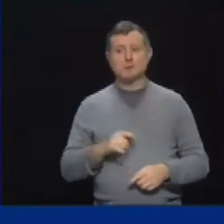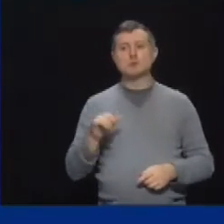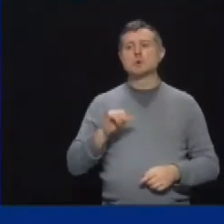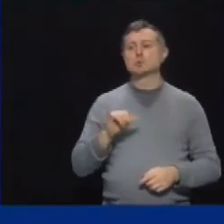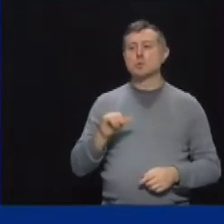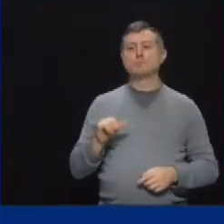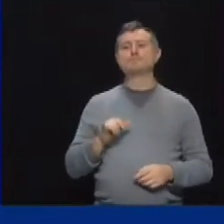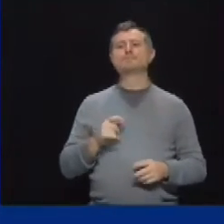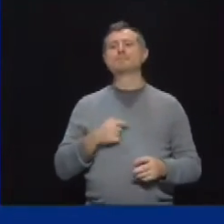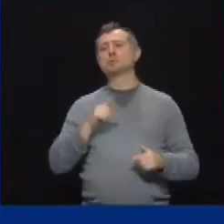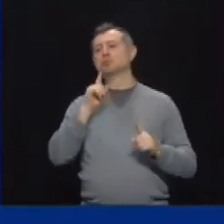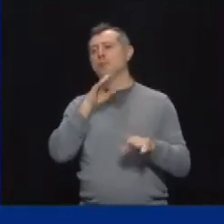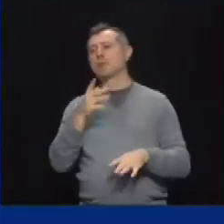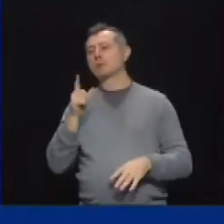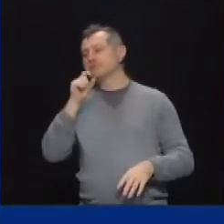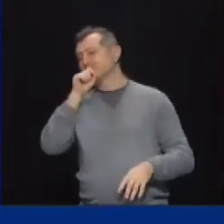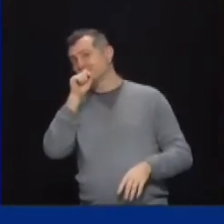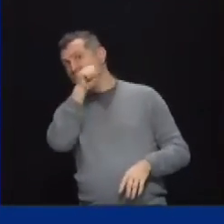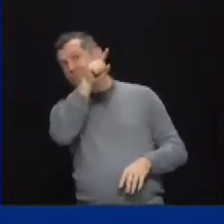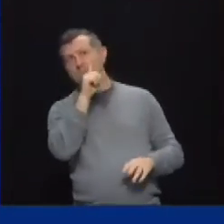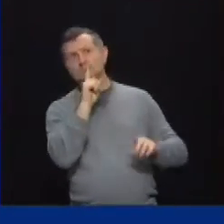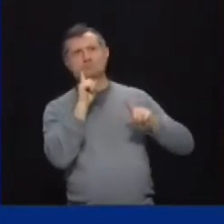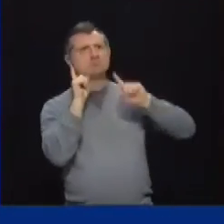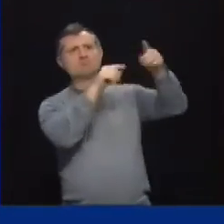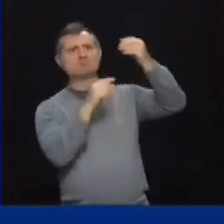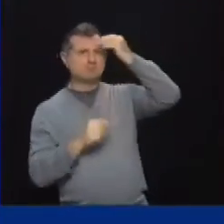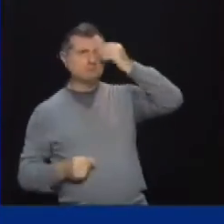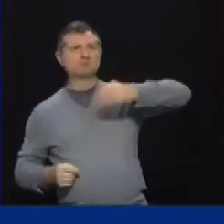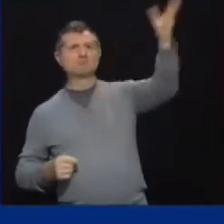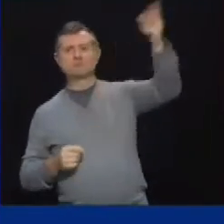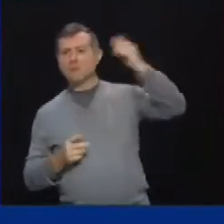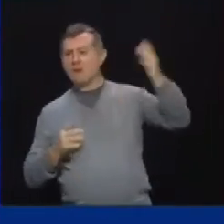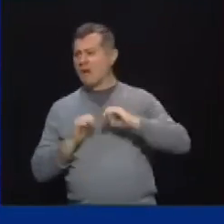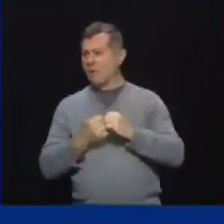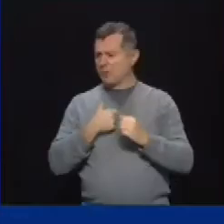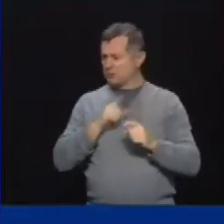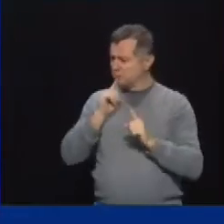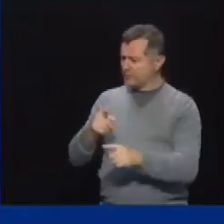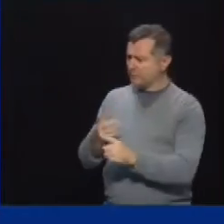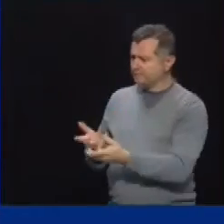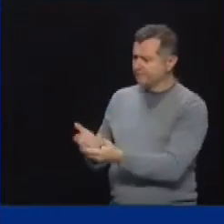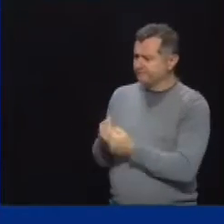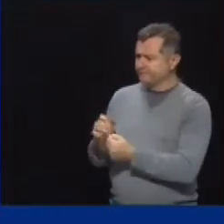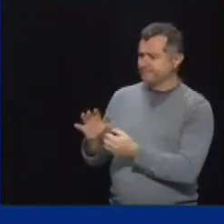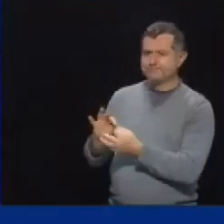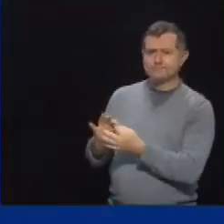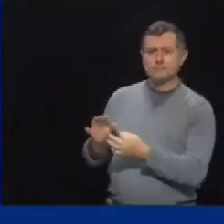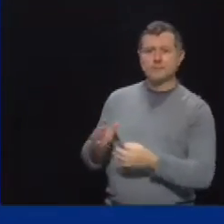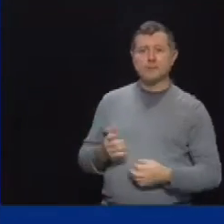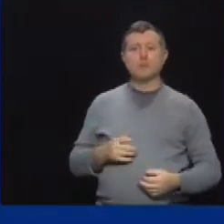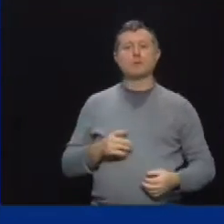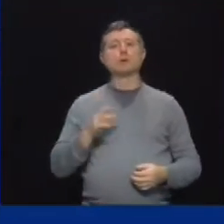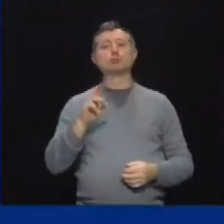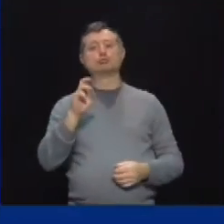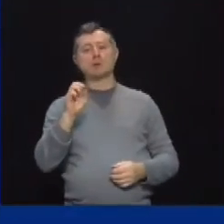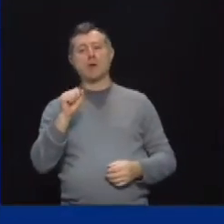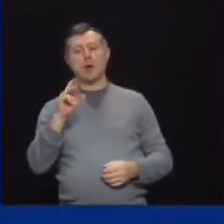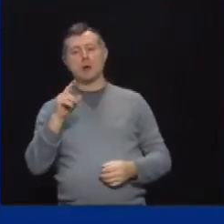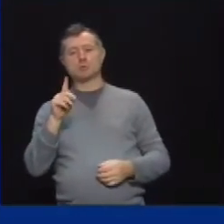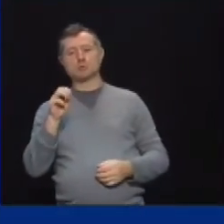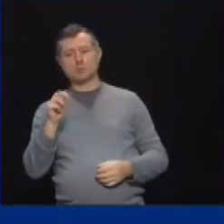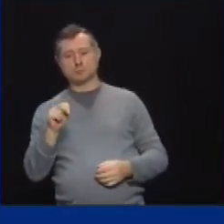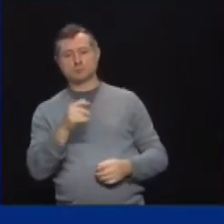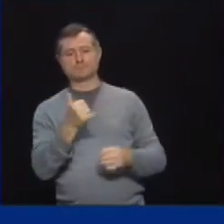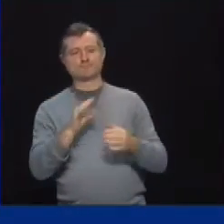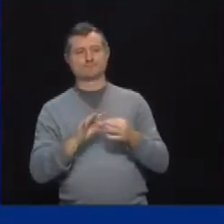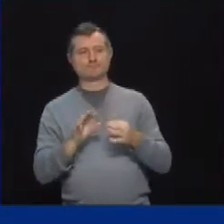be reporting any violations. Is that what you asked me? Sure. Commissioner Roberta Reardon. Thank you, and thank you, Governor, for your support throughout this. This